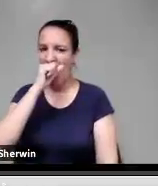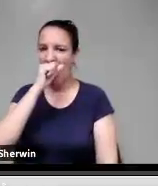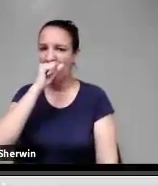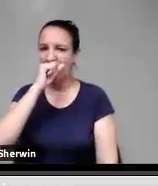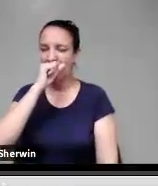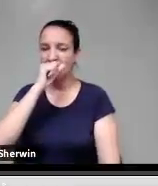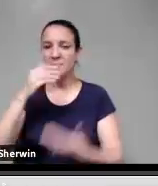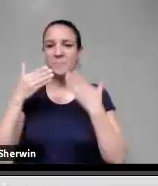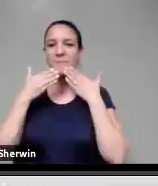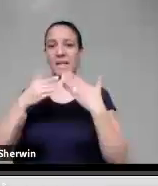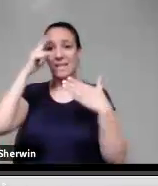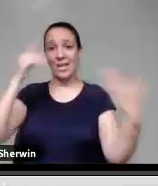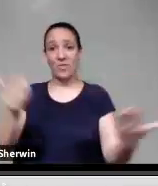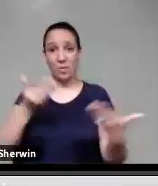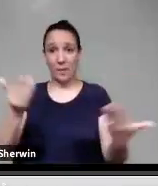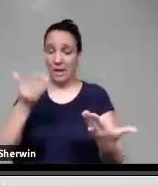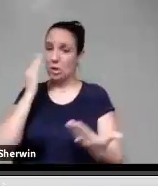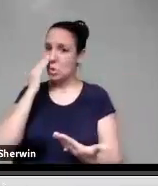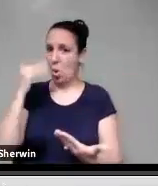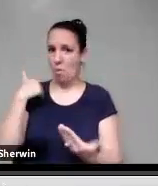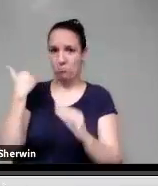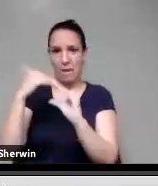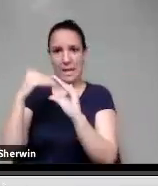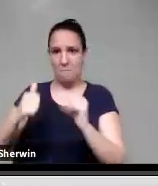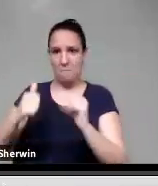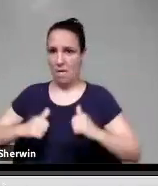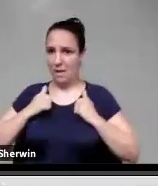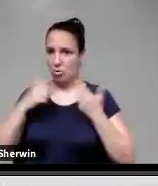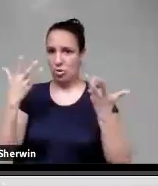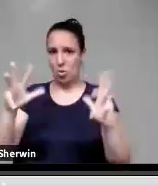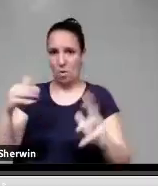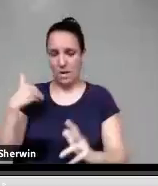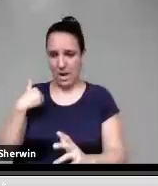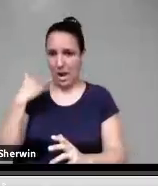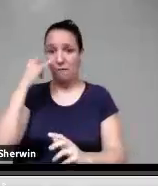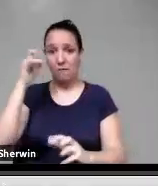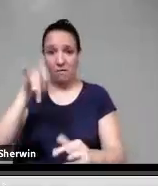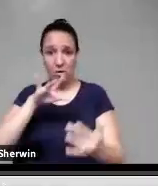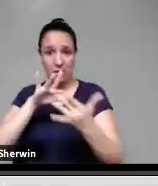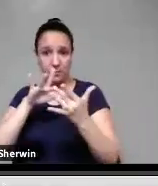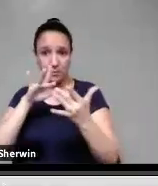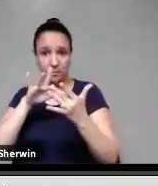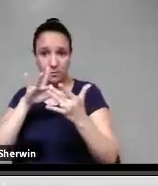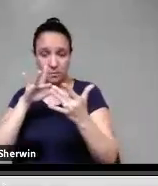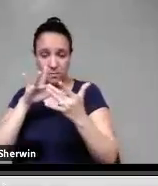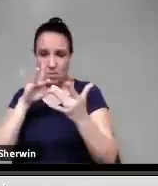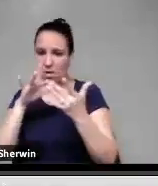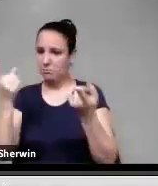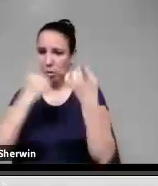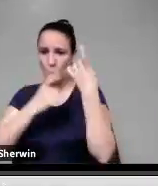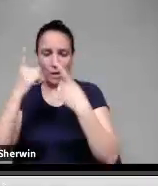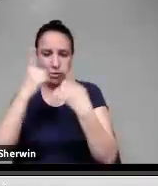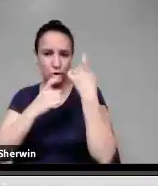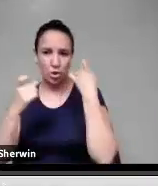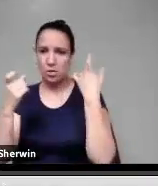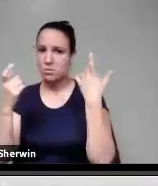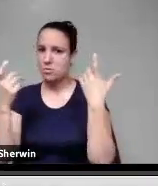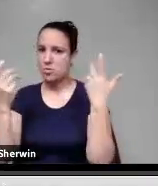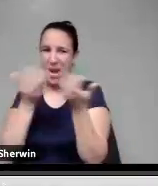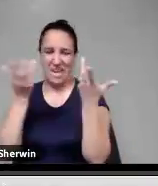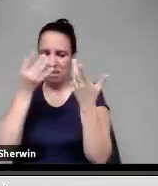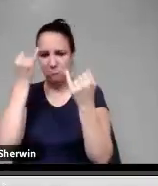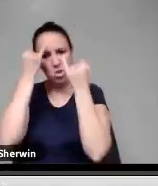all know that you have my email address at the bottom of your handouts if you need to reach out to me and ask any questions or try to flesh an idea out